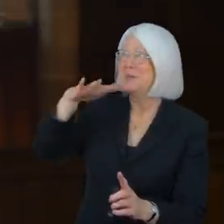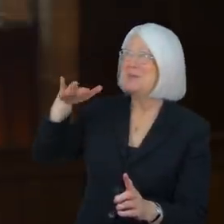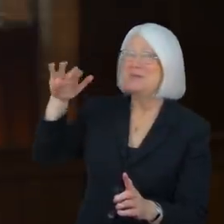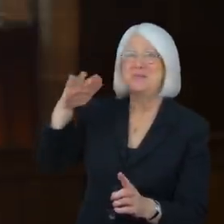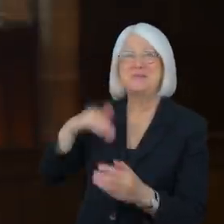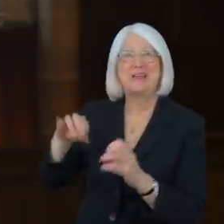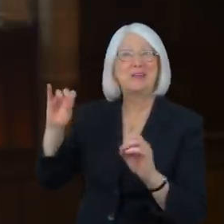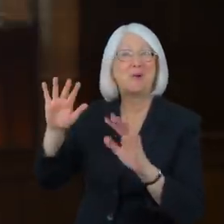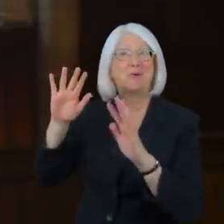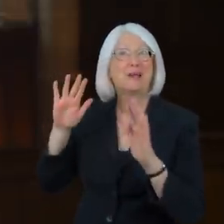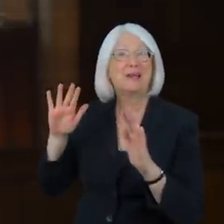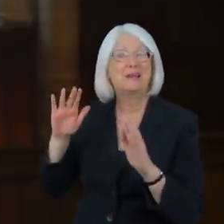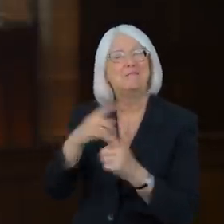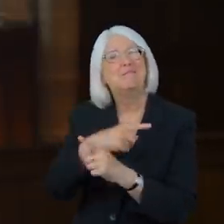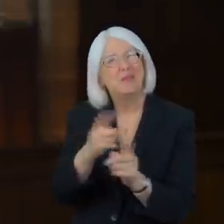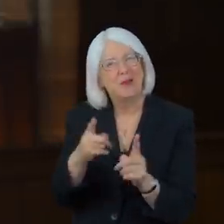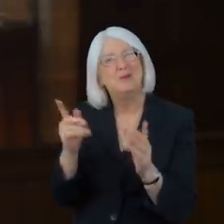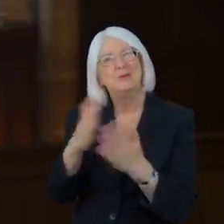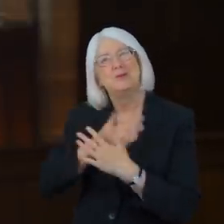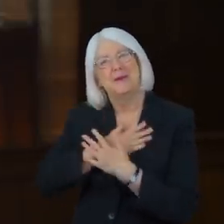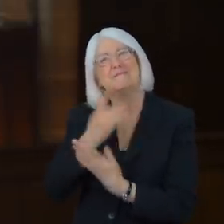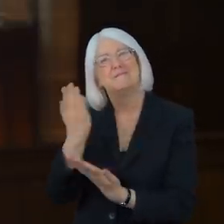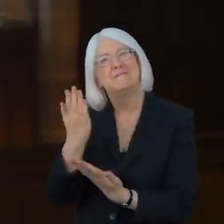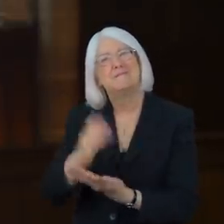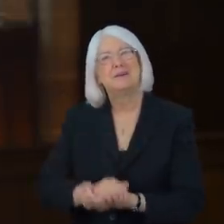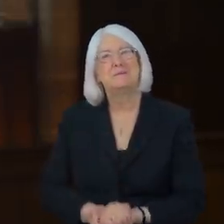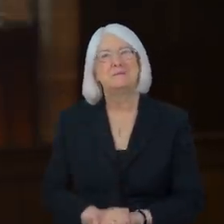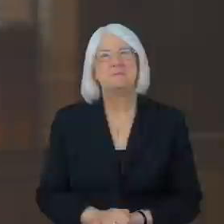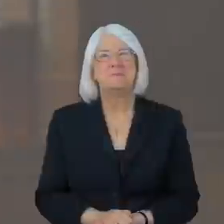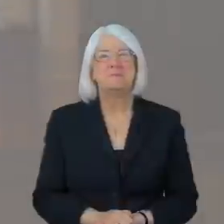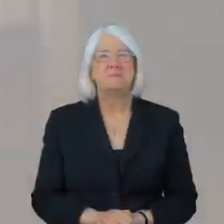a place in glory for those who love him.